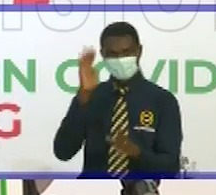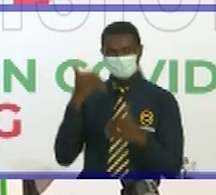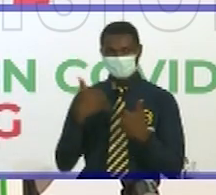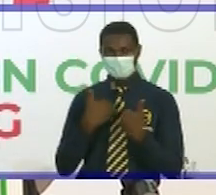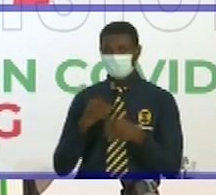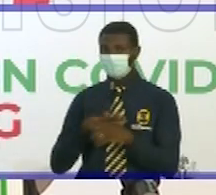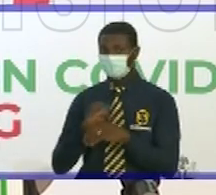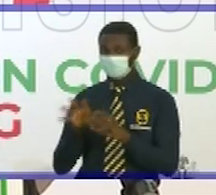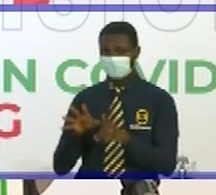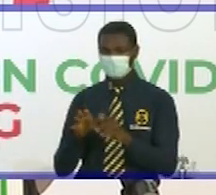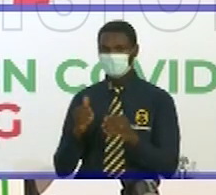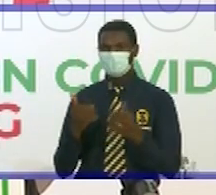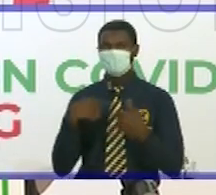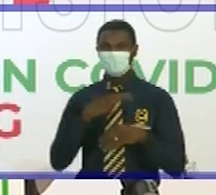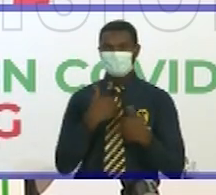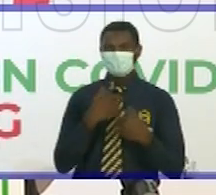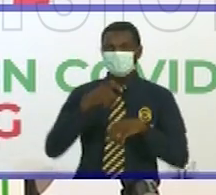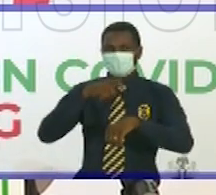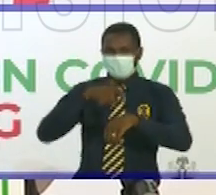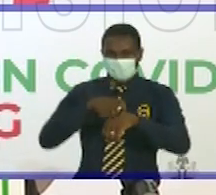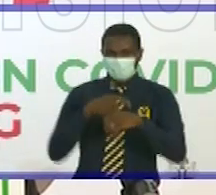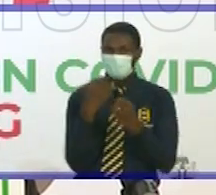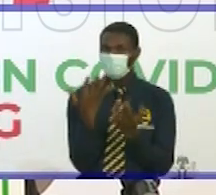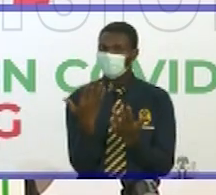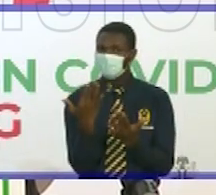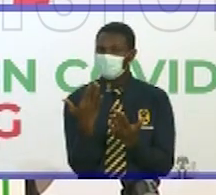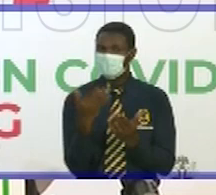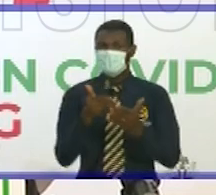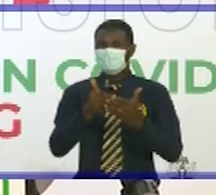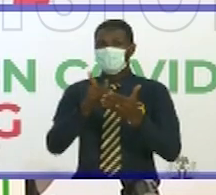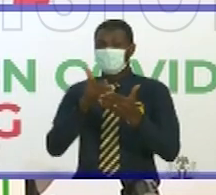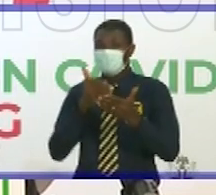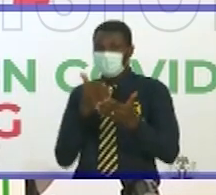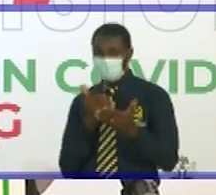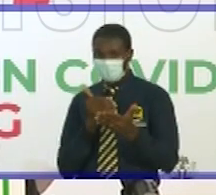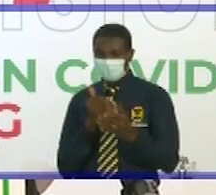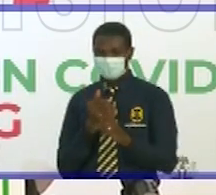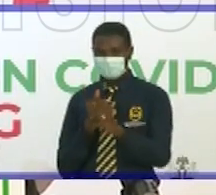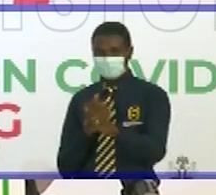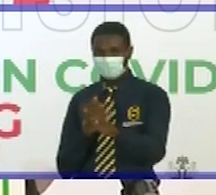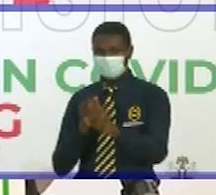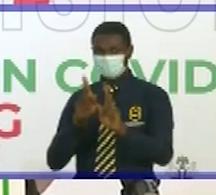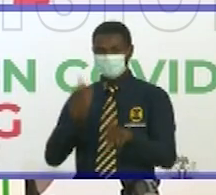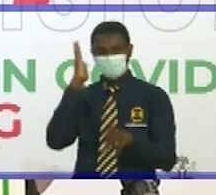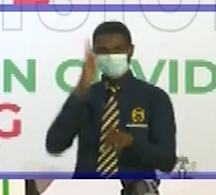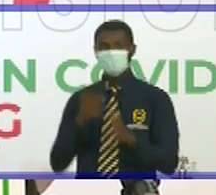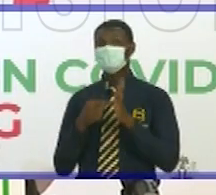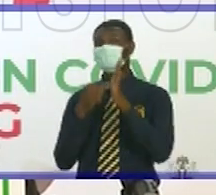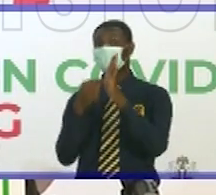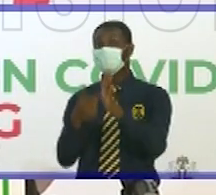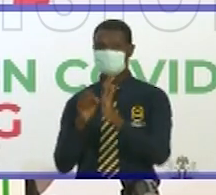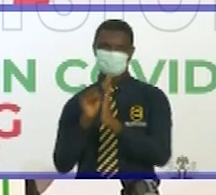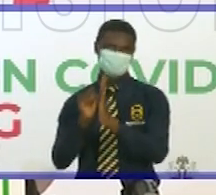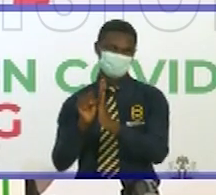period iyen ni igba ti eyan ni exposure si en to ni to na ba ma